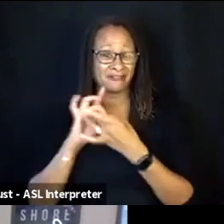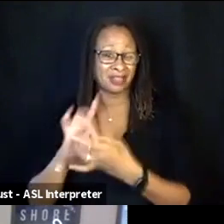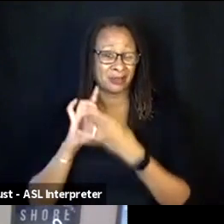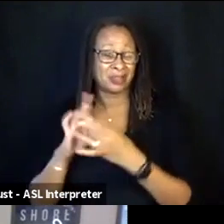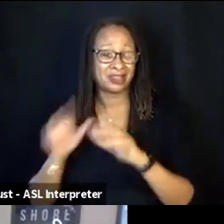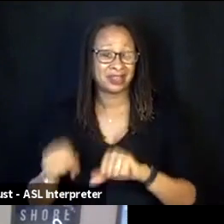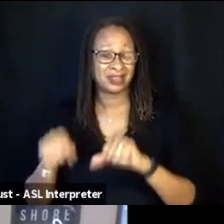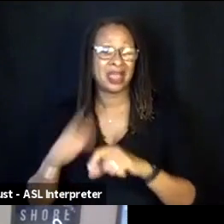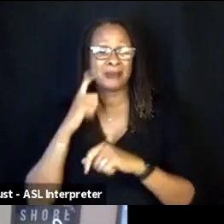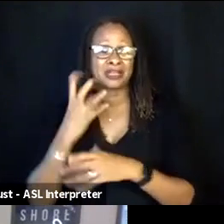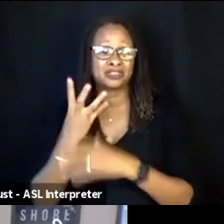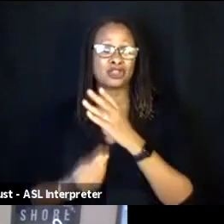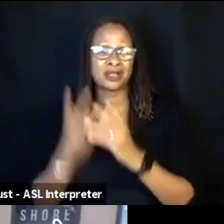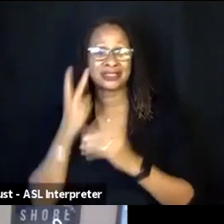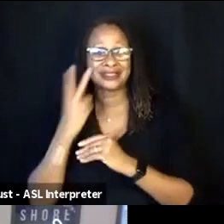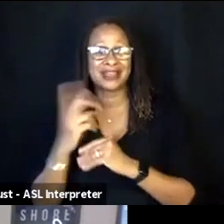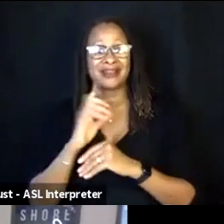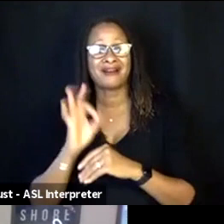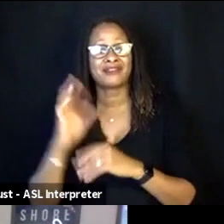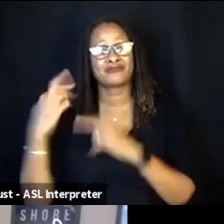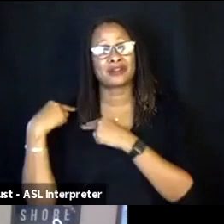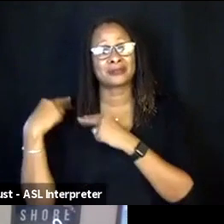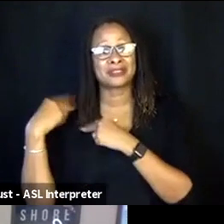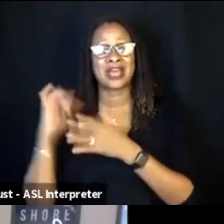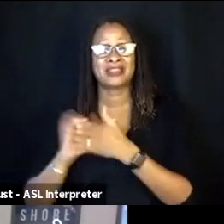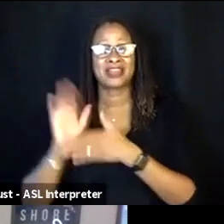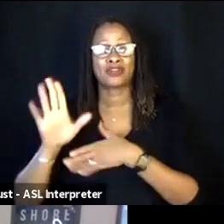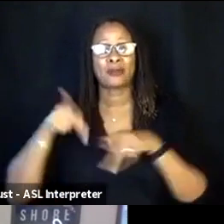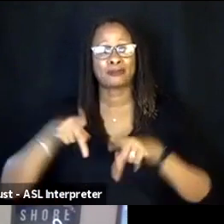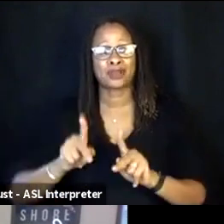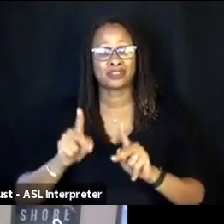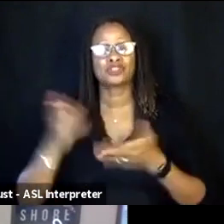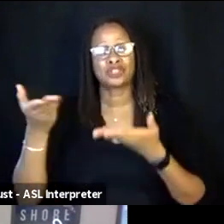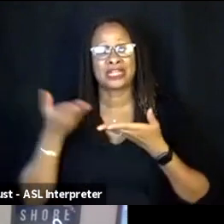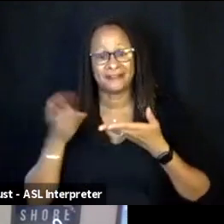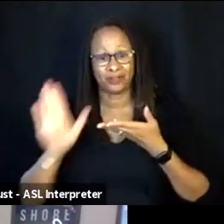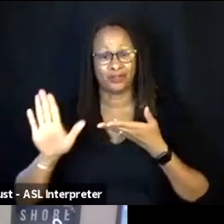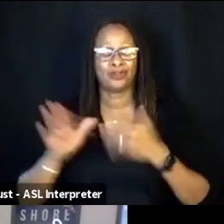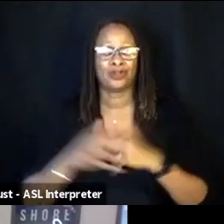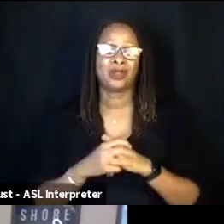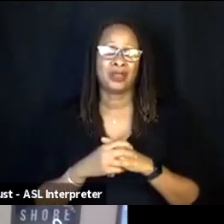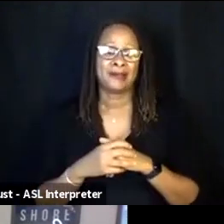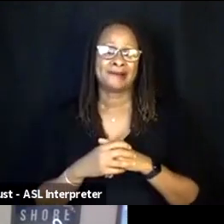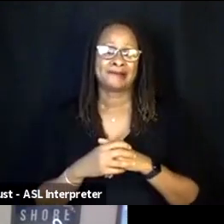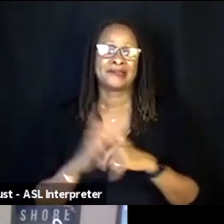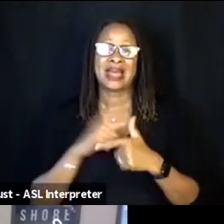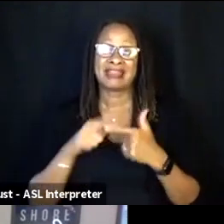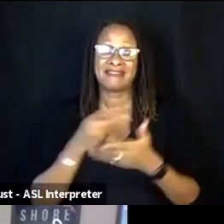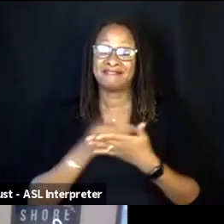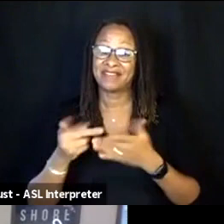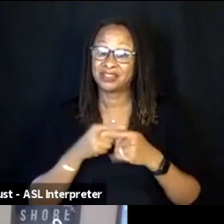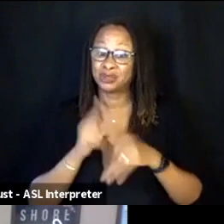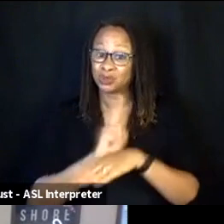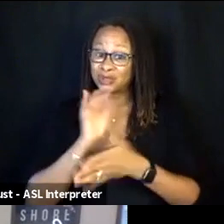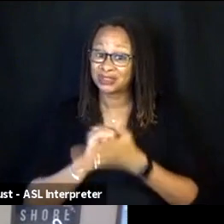she lost sight of the responsibility that her privilege afforded her. and then failing to use